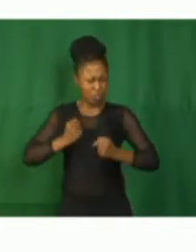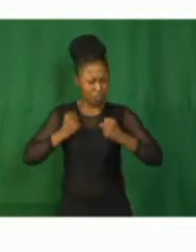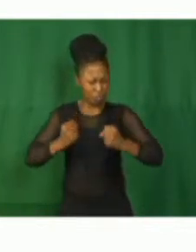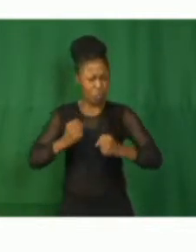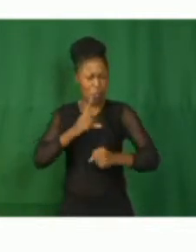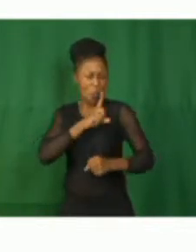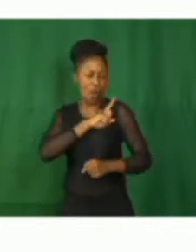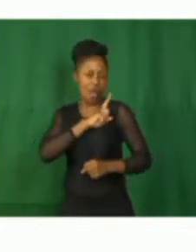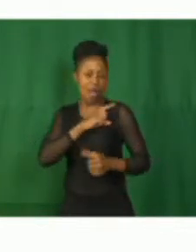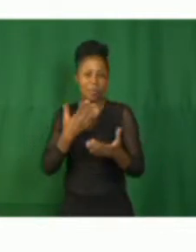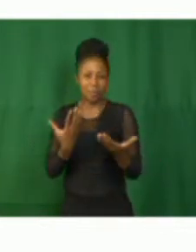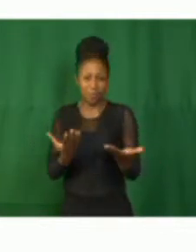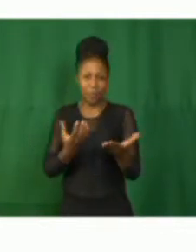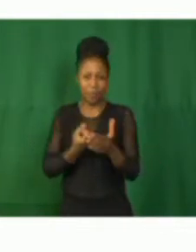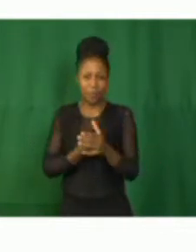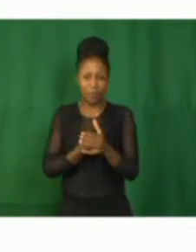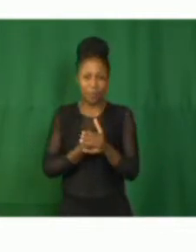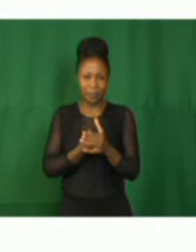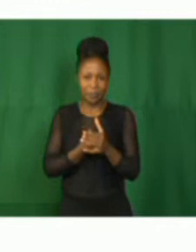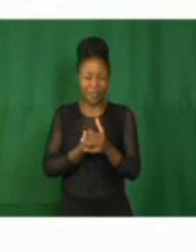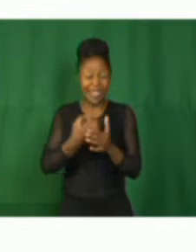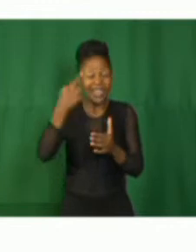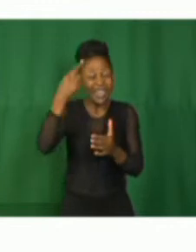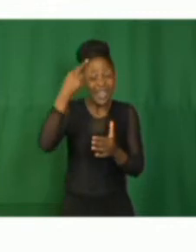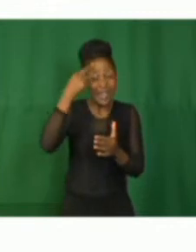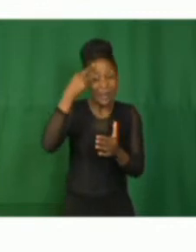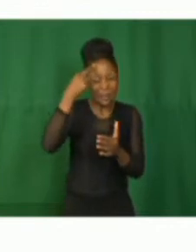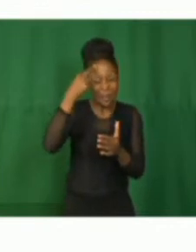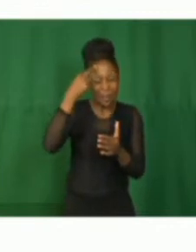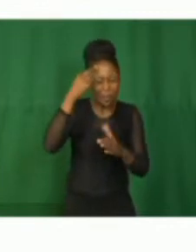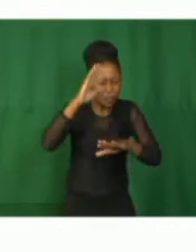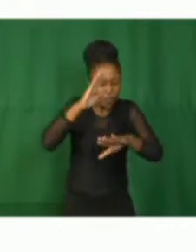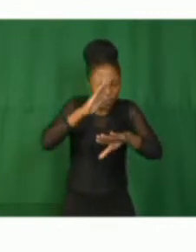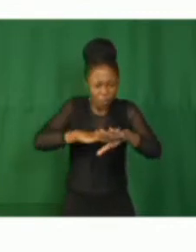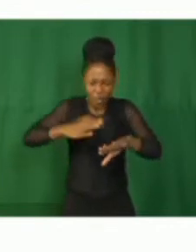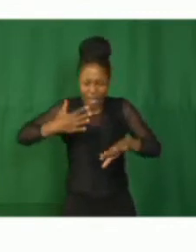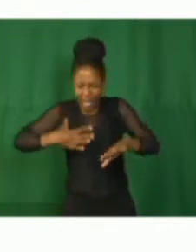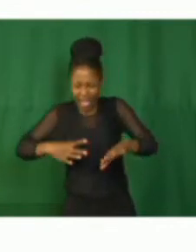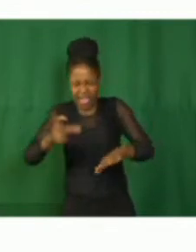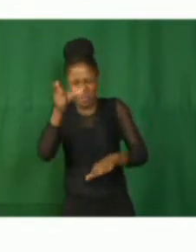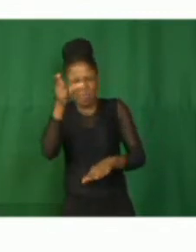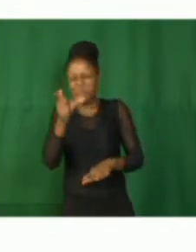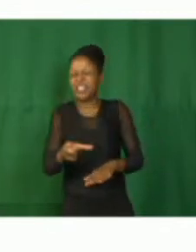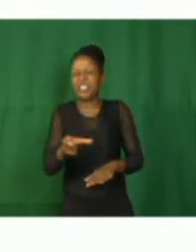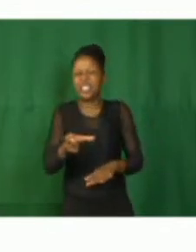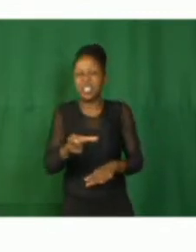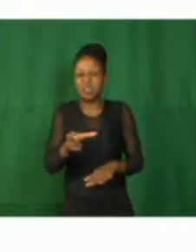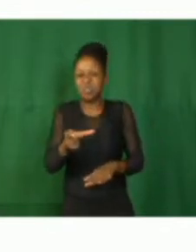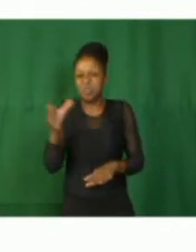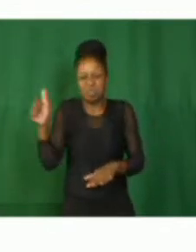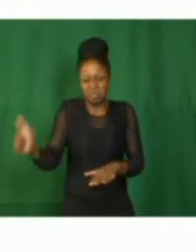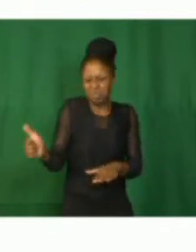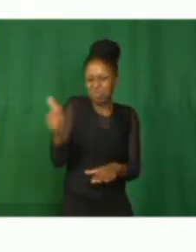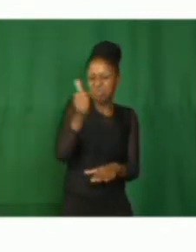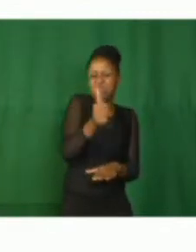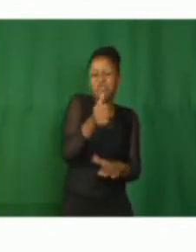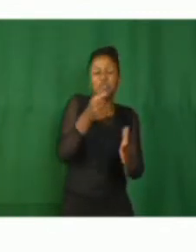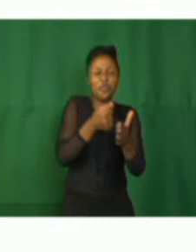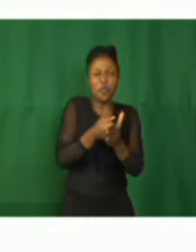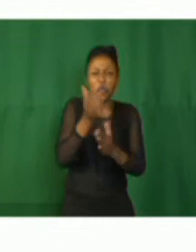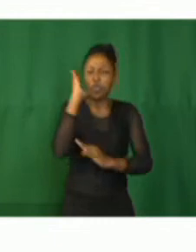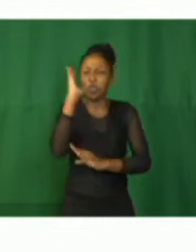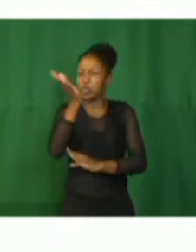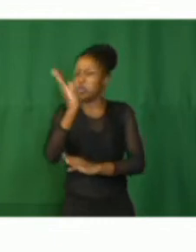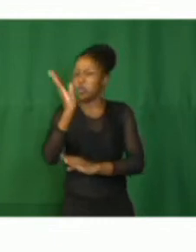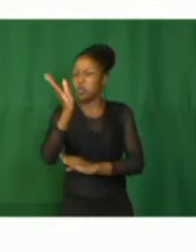Remember that no one actually appointed Peter to do what? to address the 120